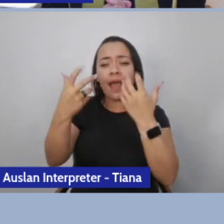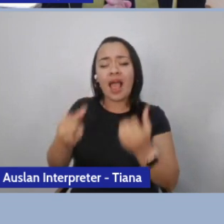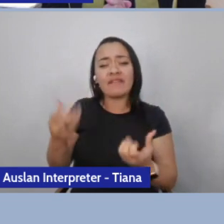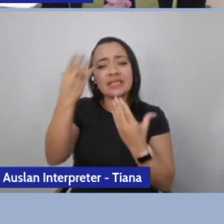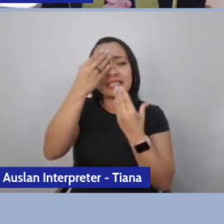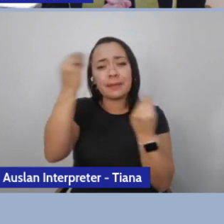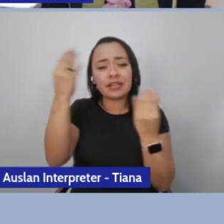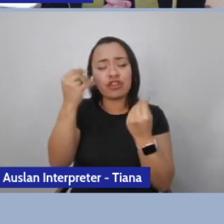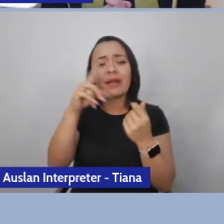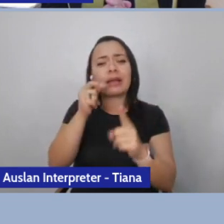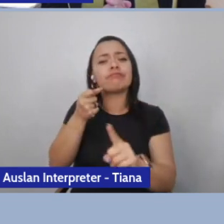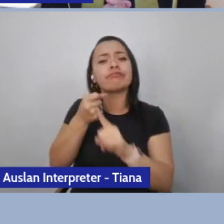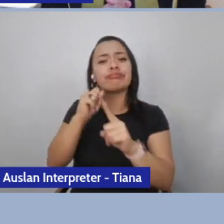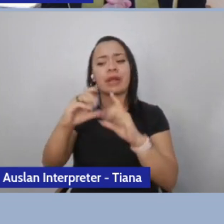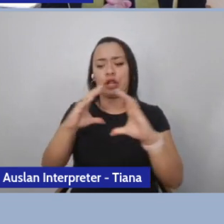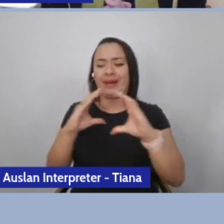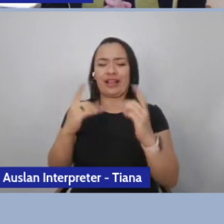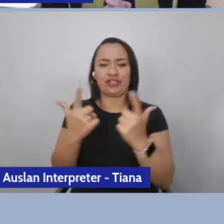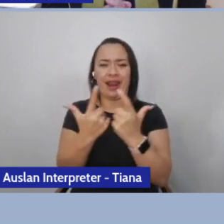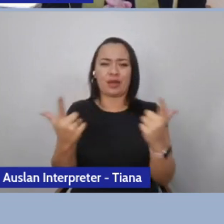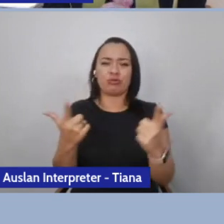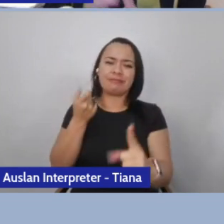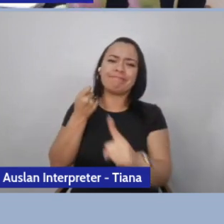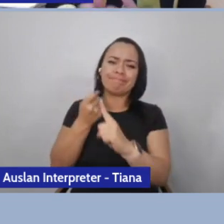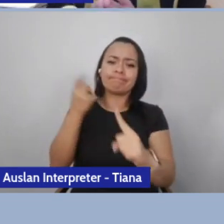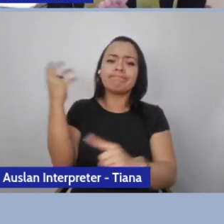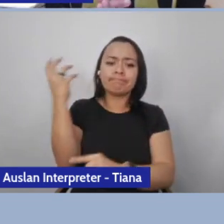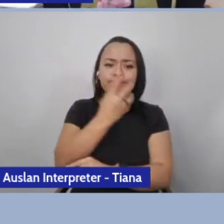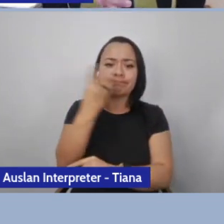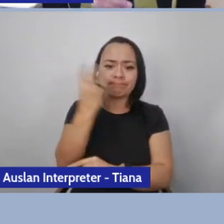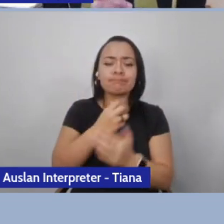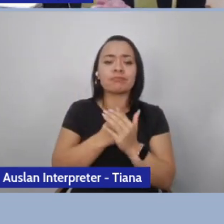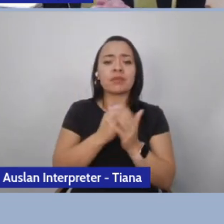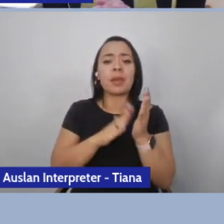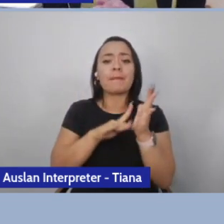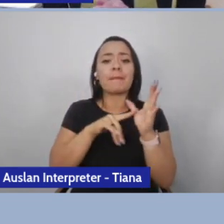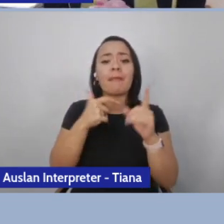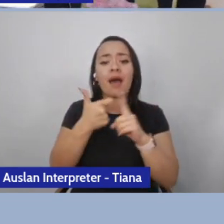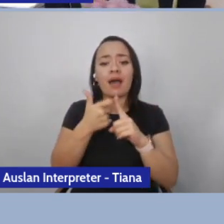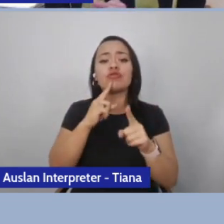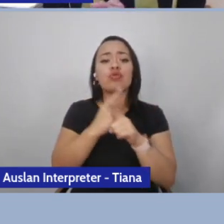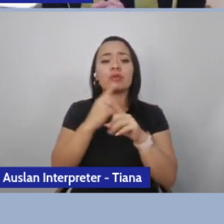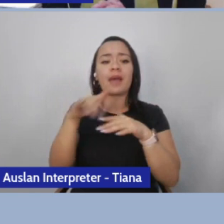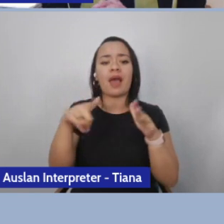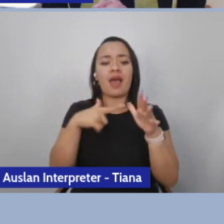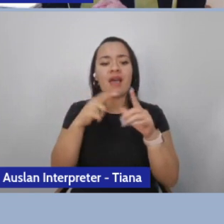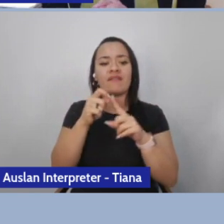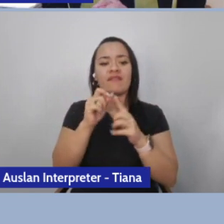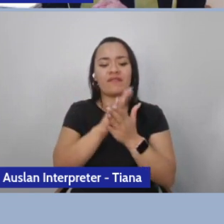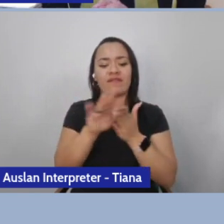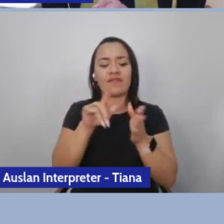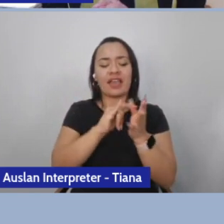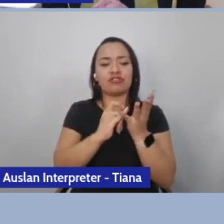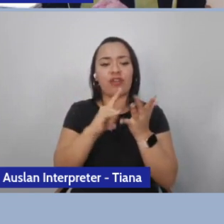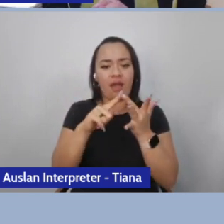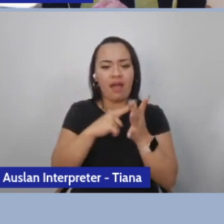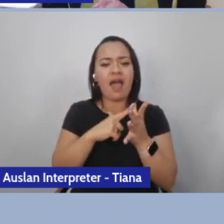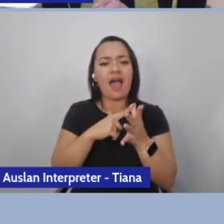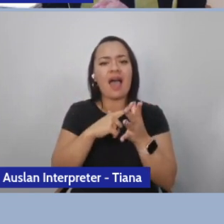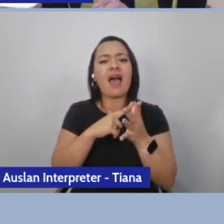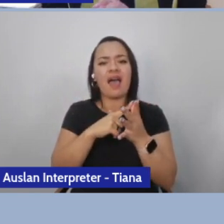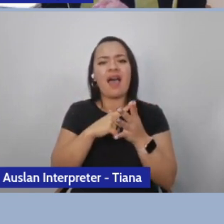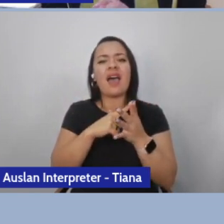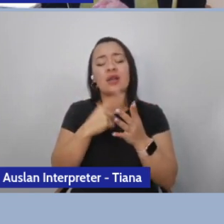and their language. And Mark talked about aphasia being one of the kind of critical aspects of